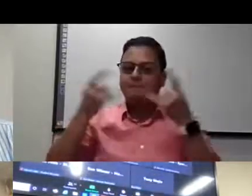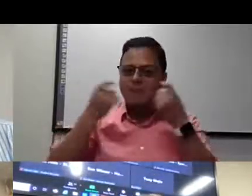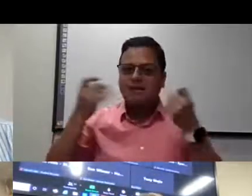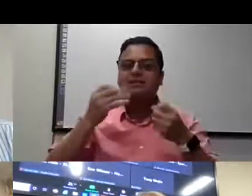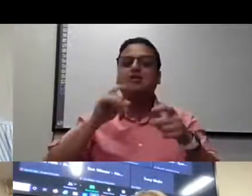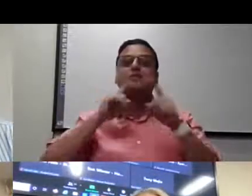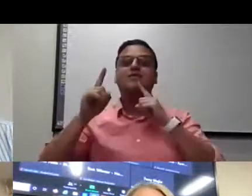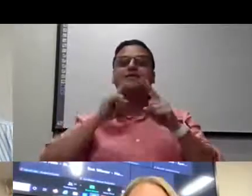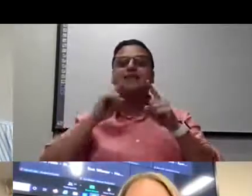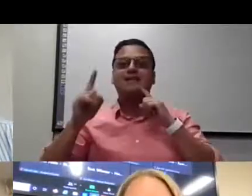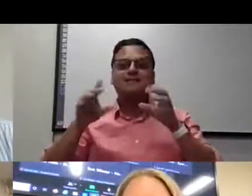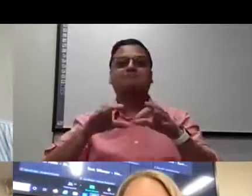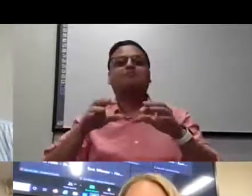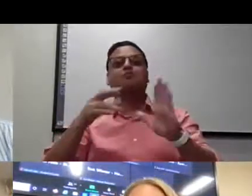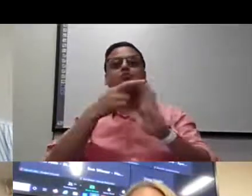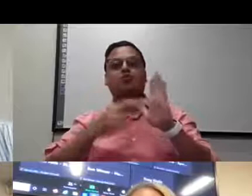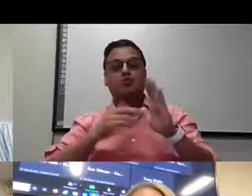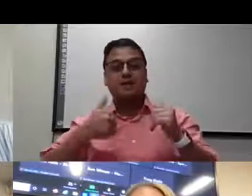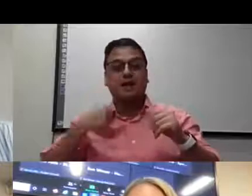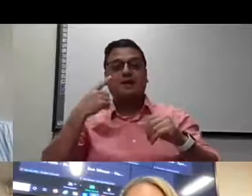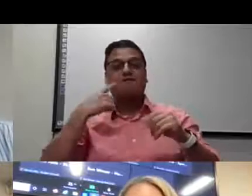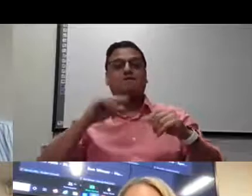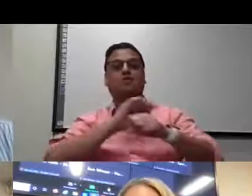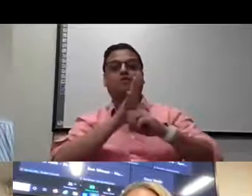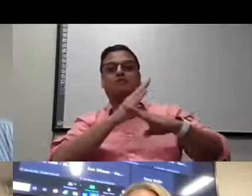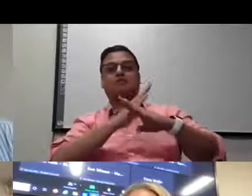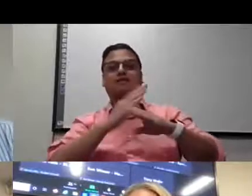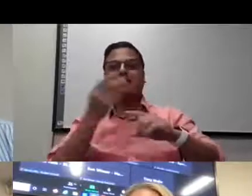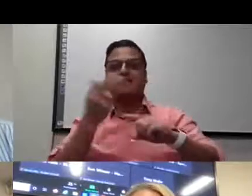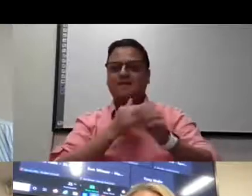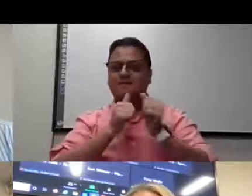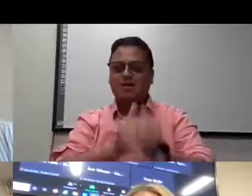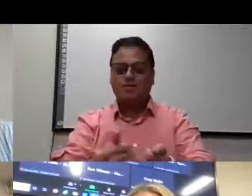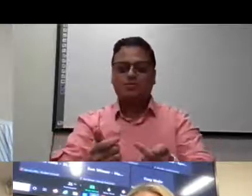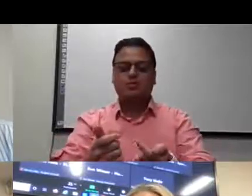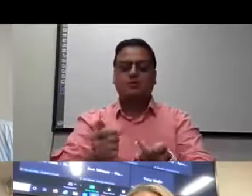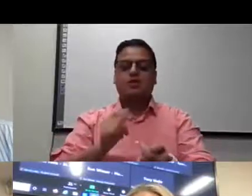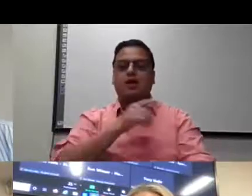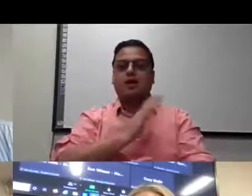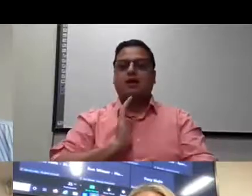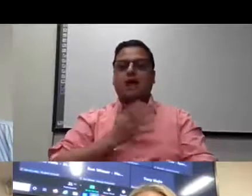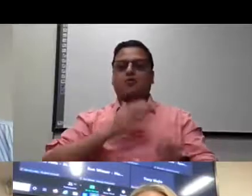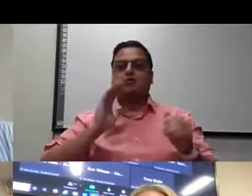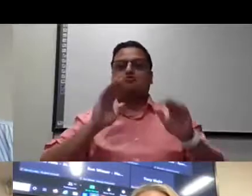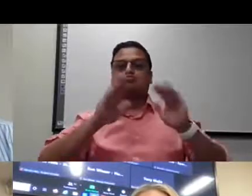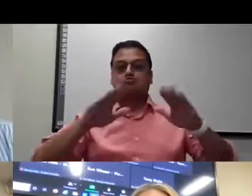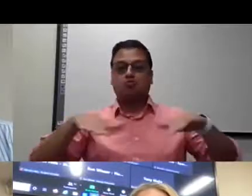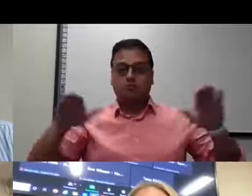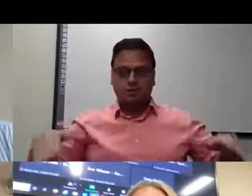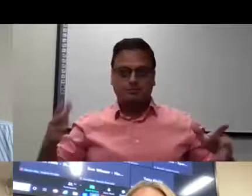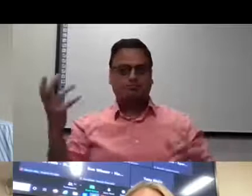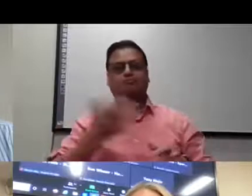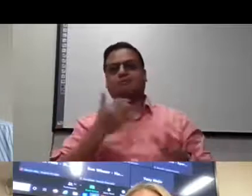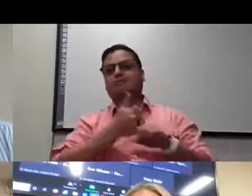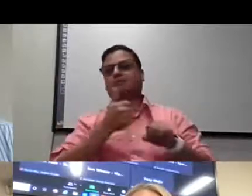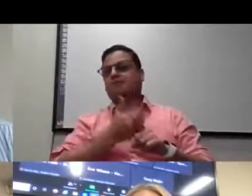communicating the importance of the protocols that we've put in place for the year. Our children at our schools are amazing